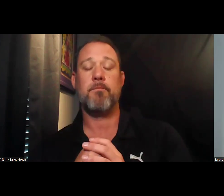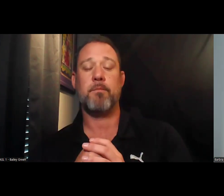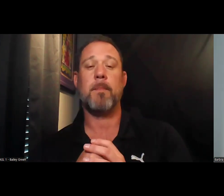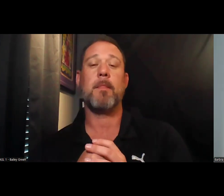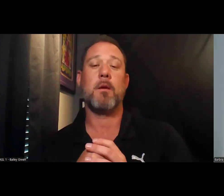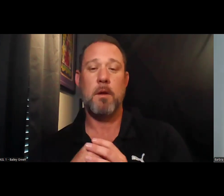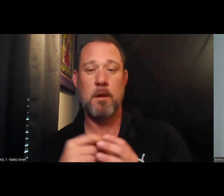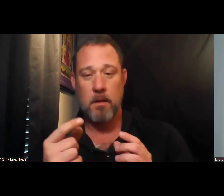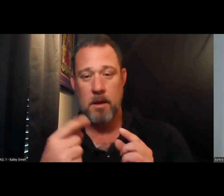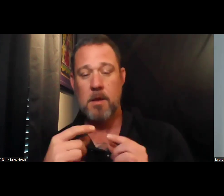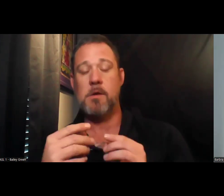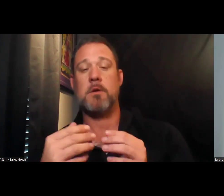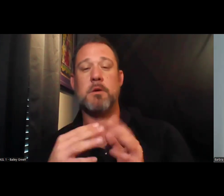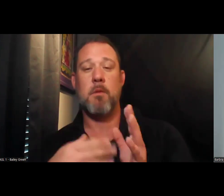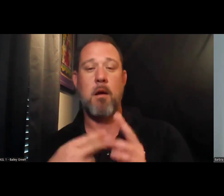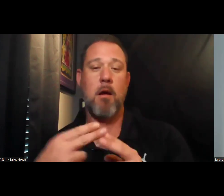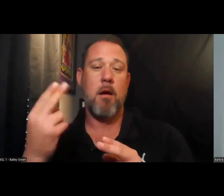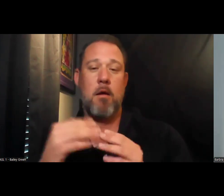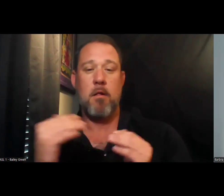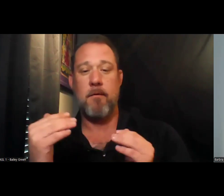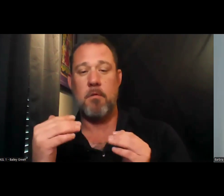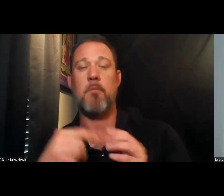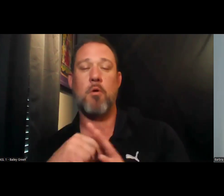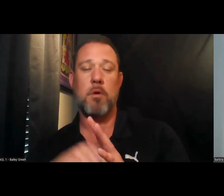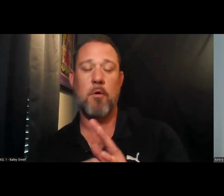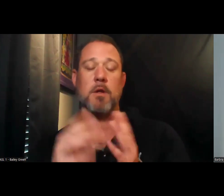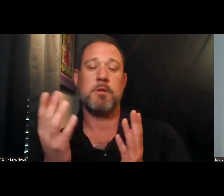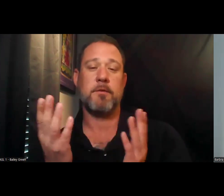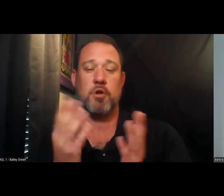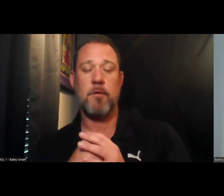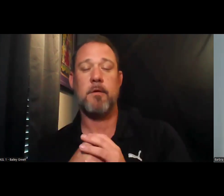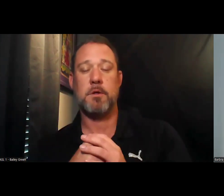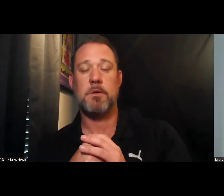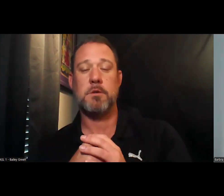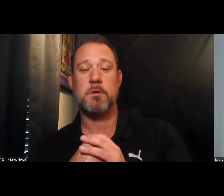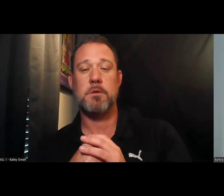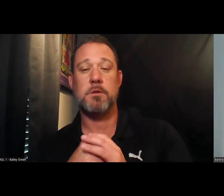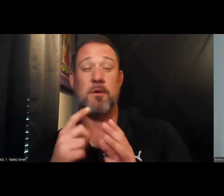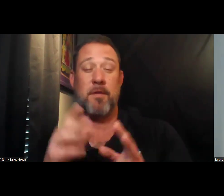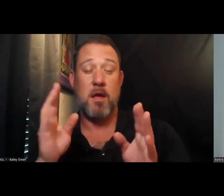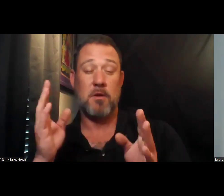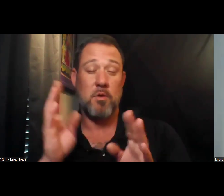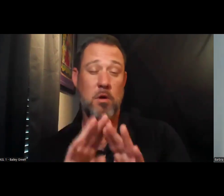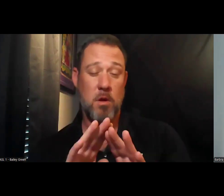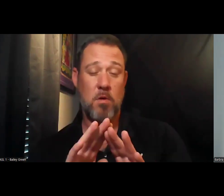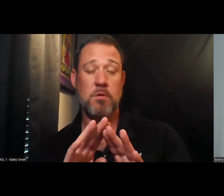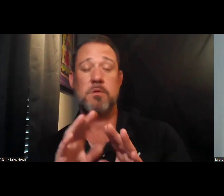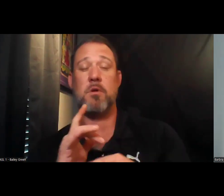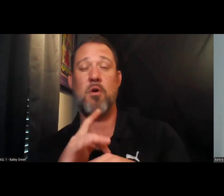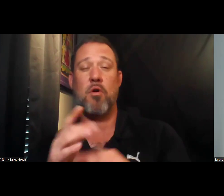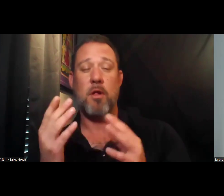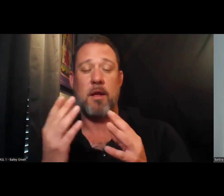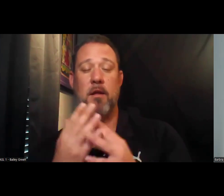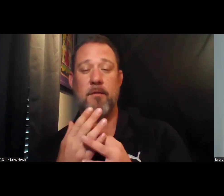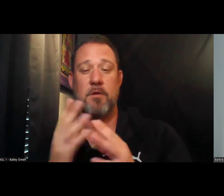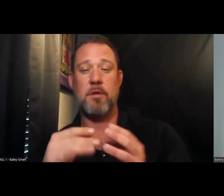in some of these other higher level, more comprehensive services. So if that doorway closes to providing early intervention to